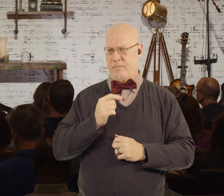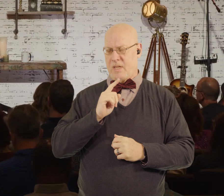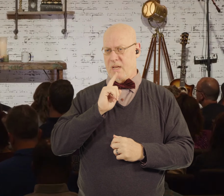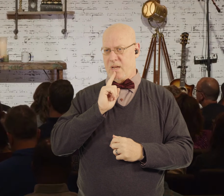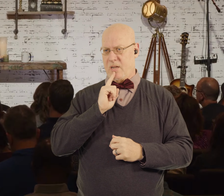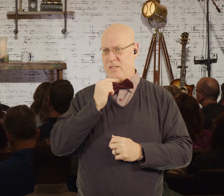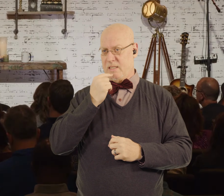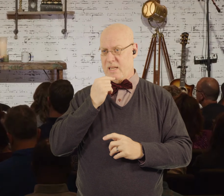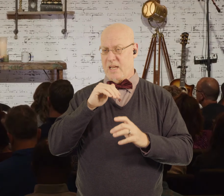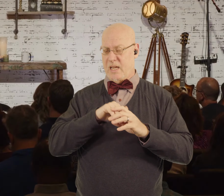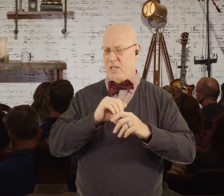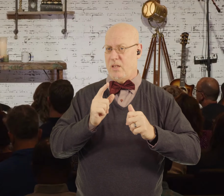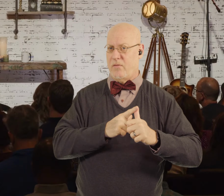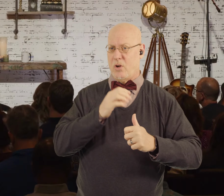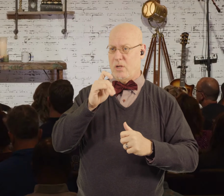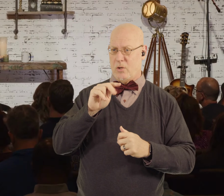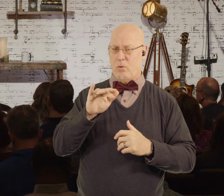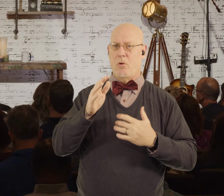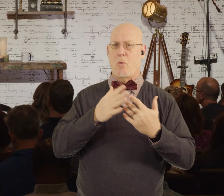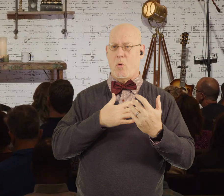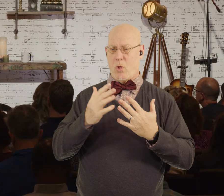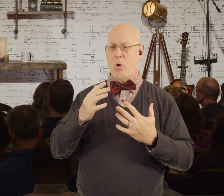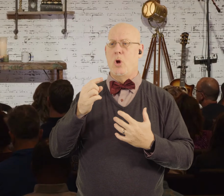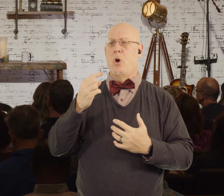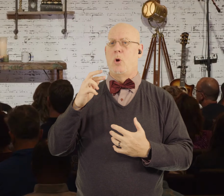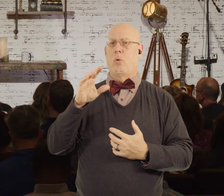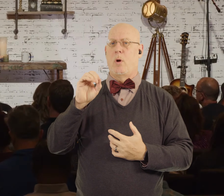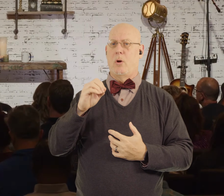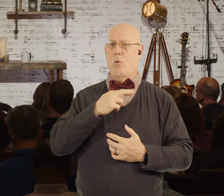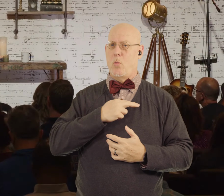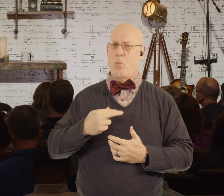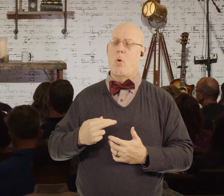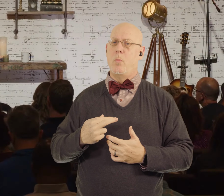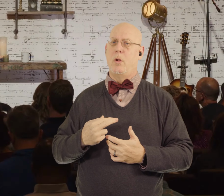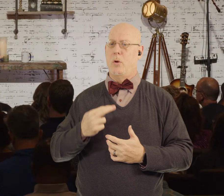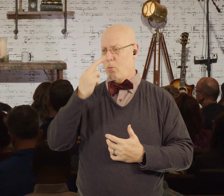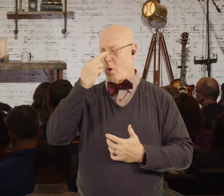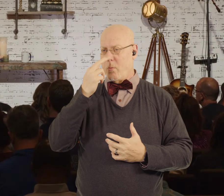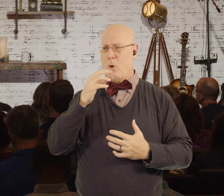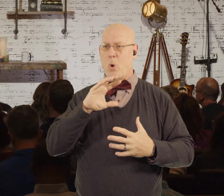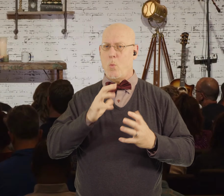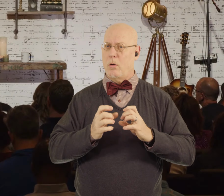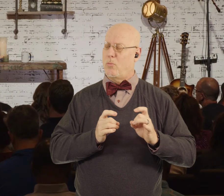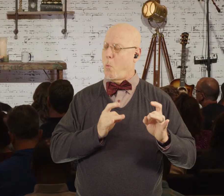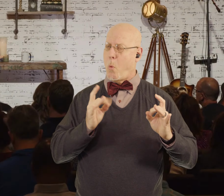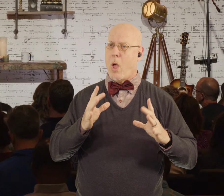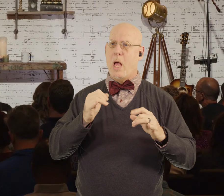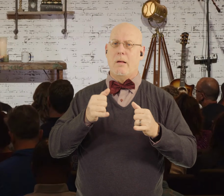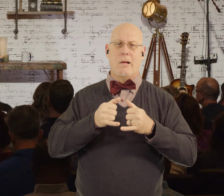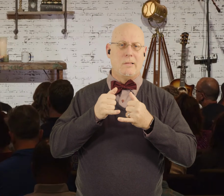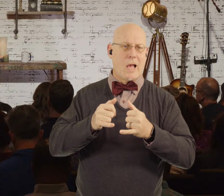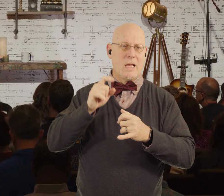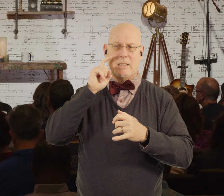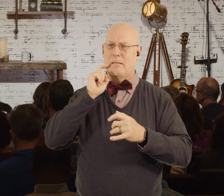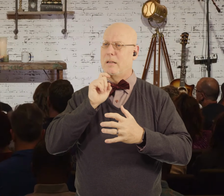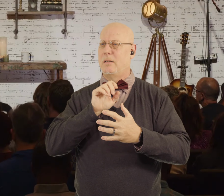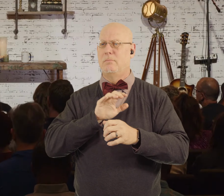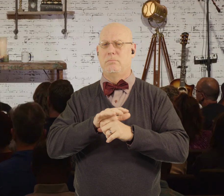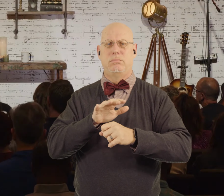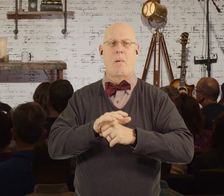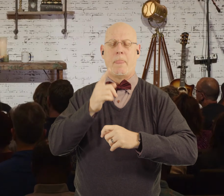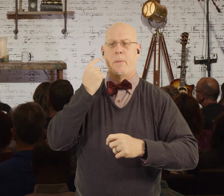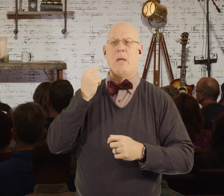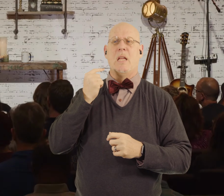actually claimed in the first century that even though, as we've seen, the Greco-Roman world was deplorable, and idolatry